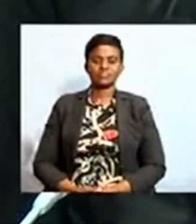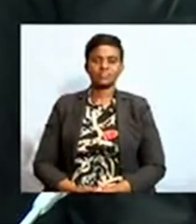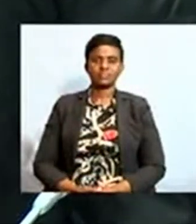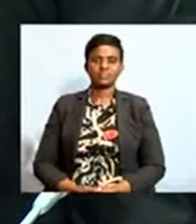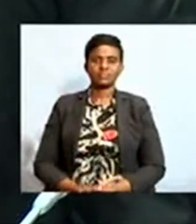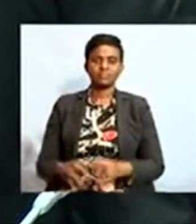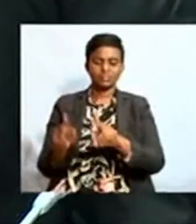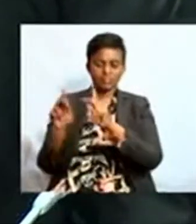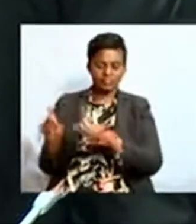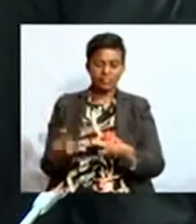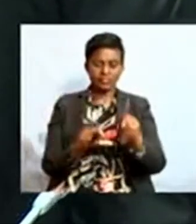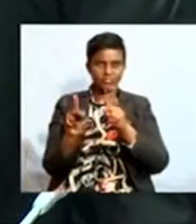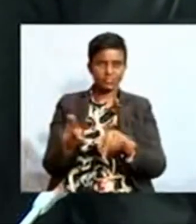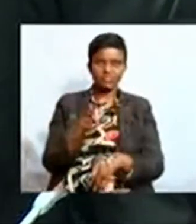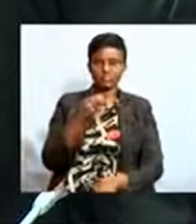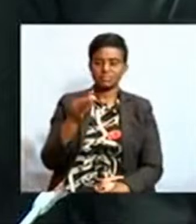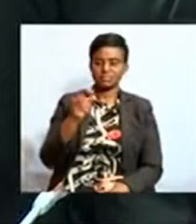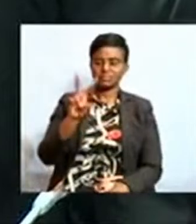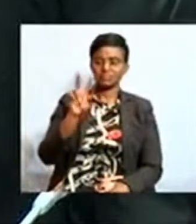performance of VAT.